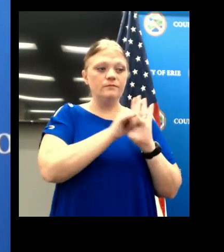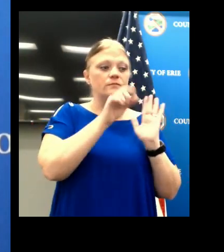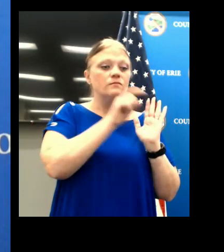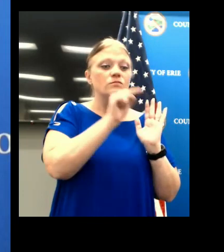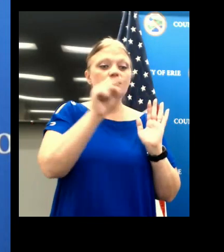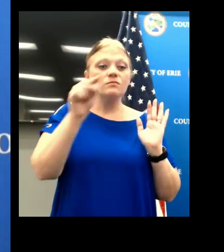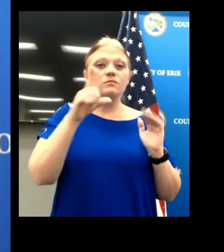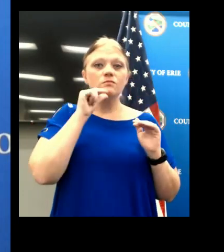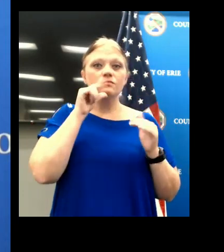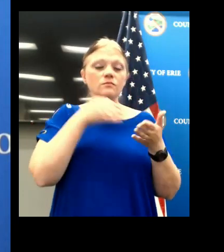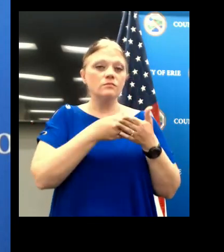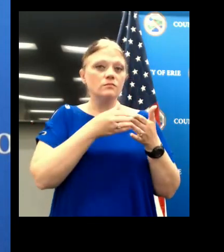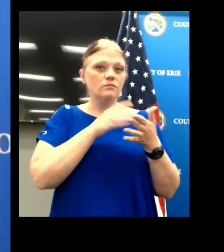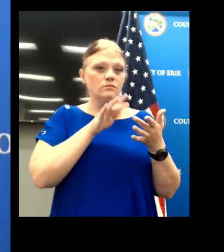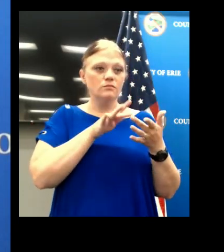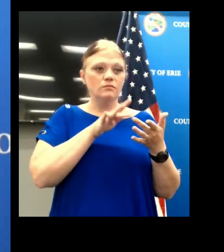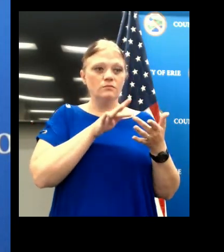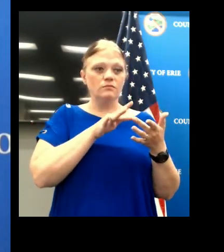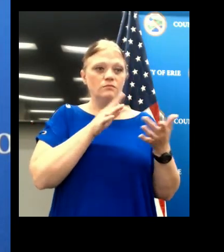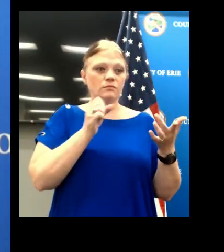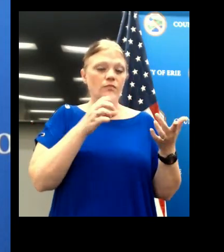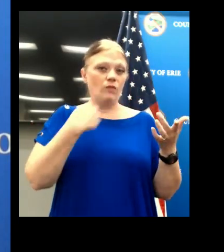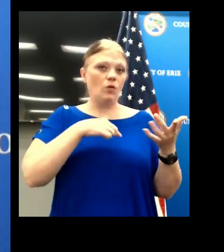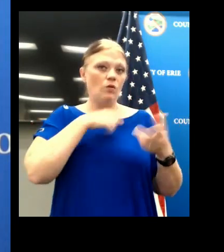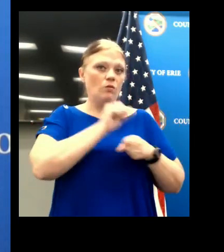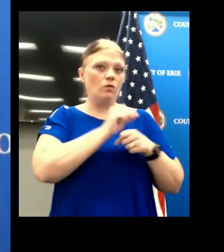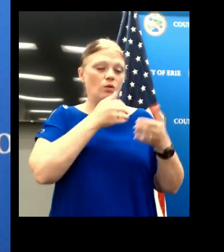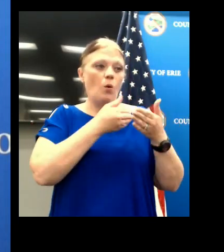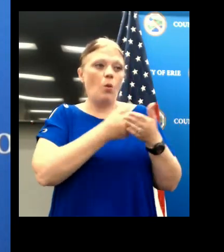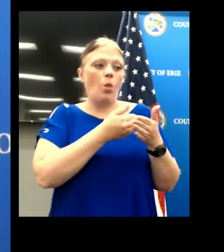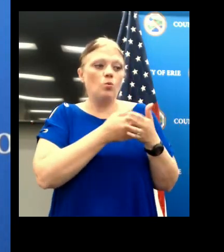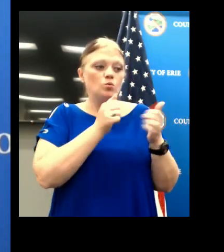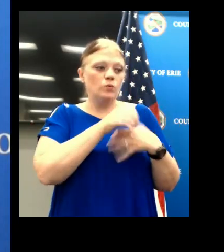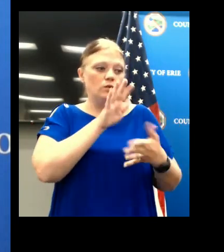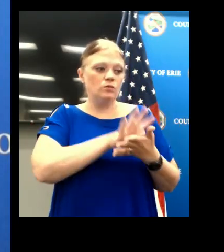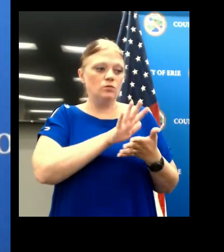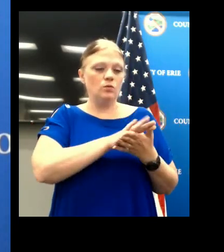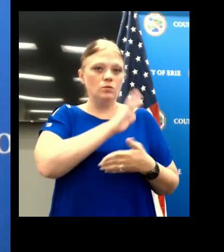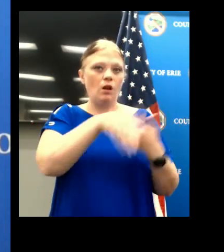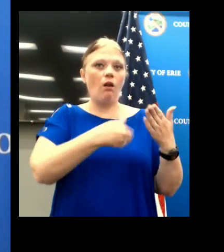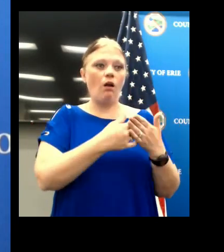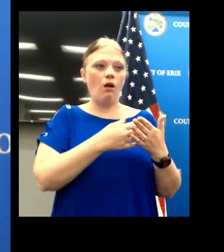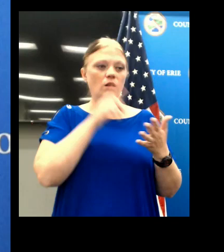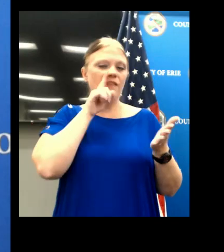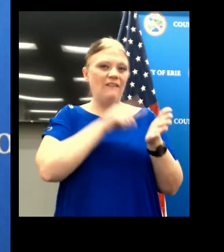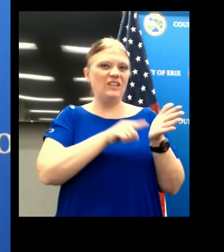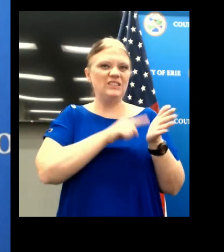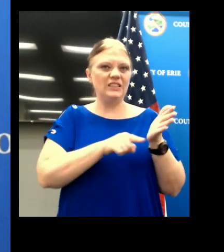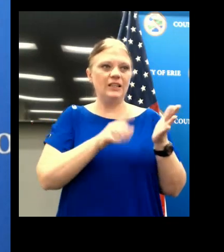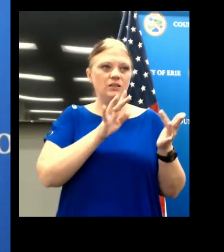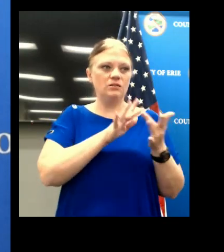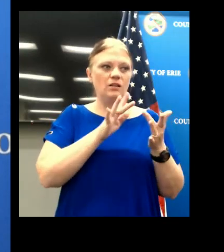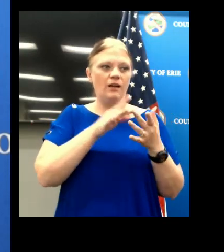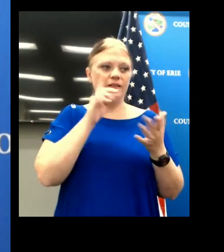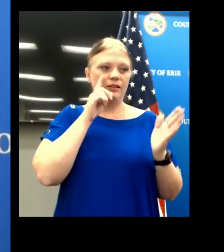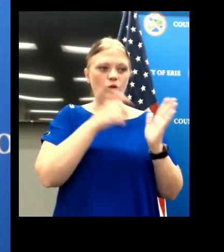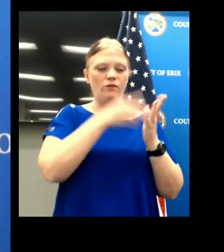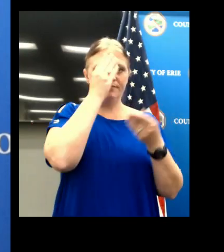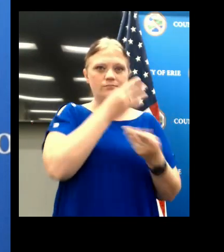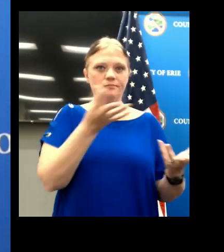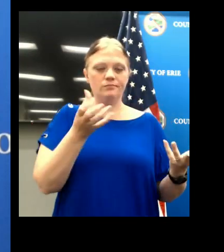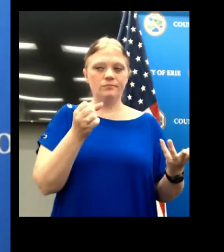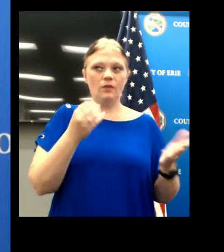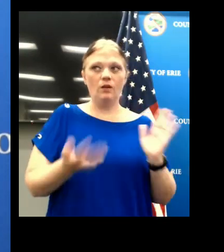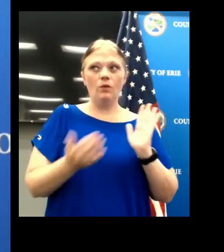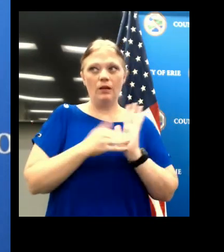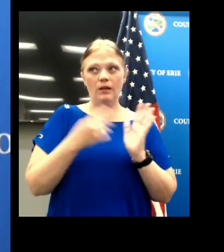who close contacts are, and so we will be working closely with the schools on all the case investigations and contact notifications. So